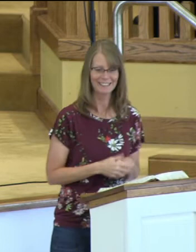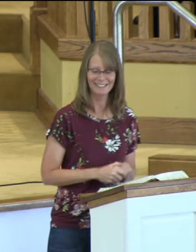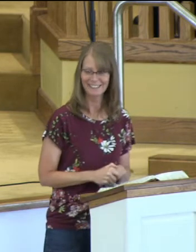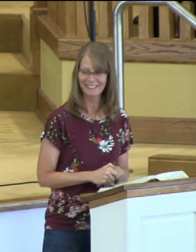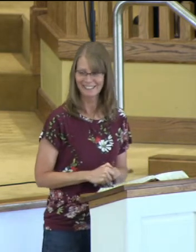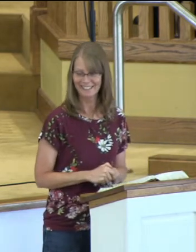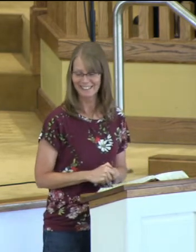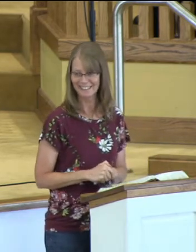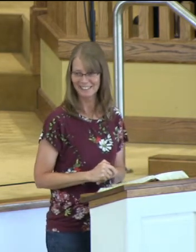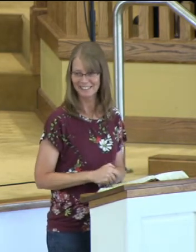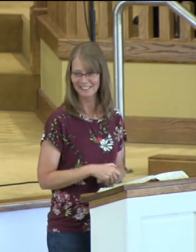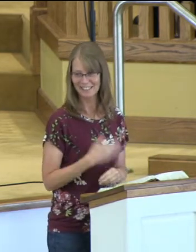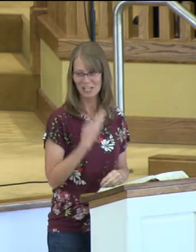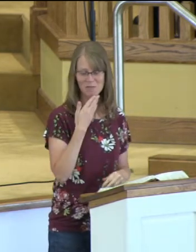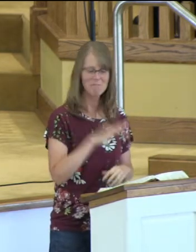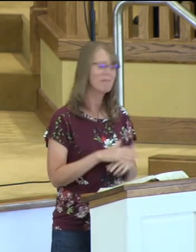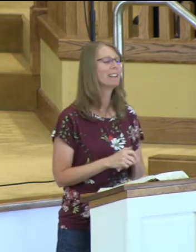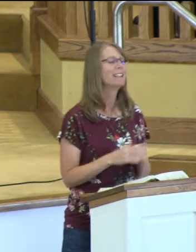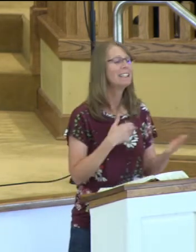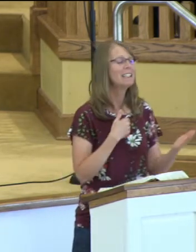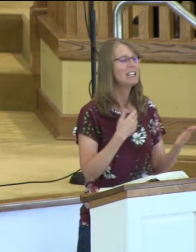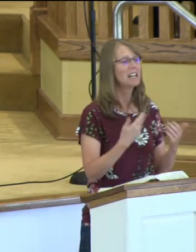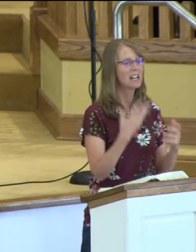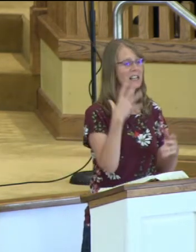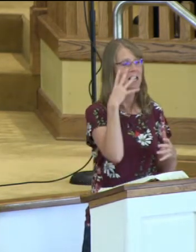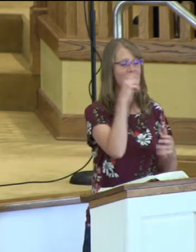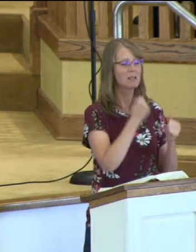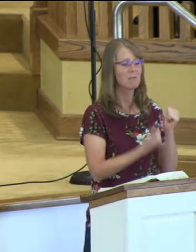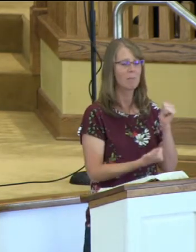Okay, yeah. Thieving. I guess most people would say